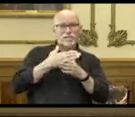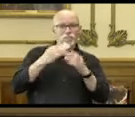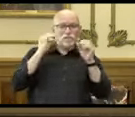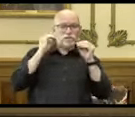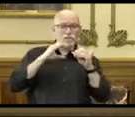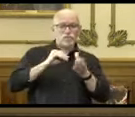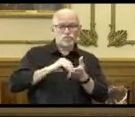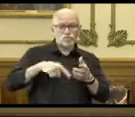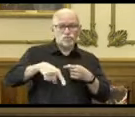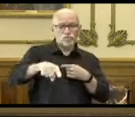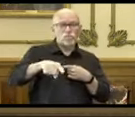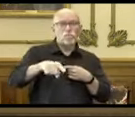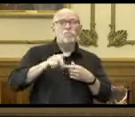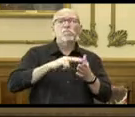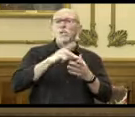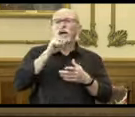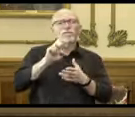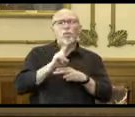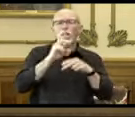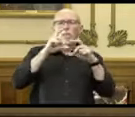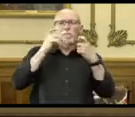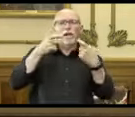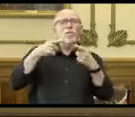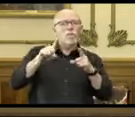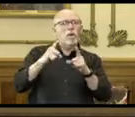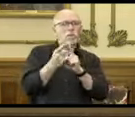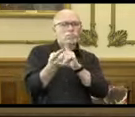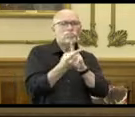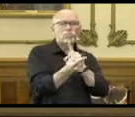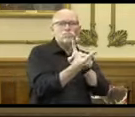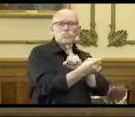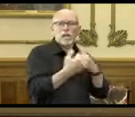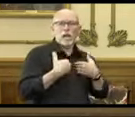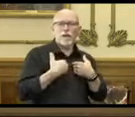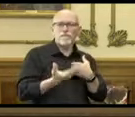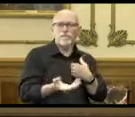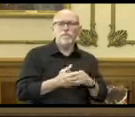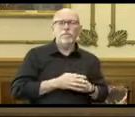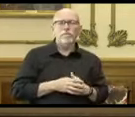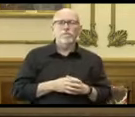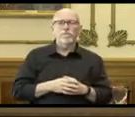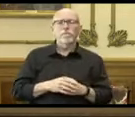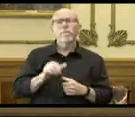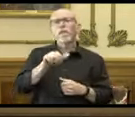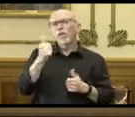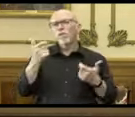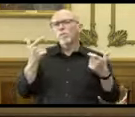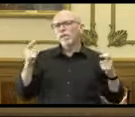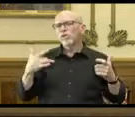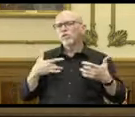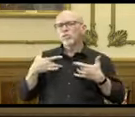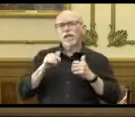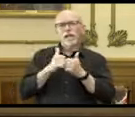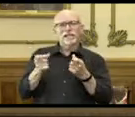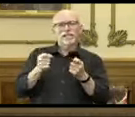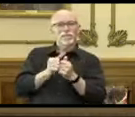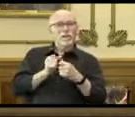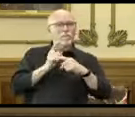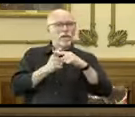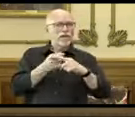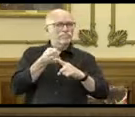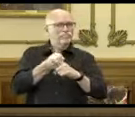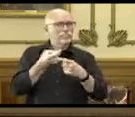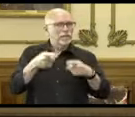and students are not required to wear a mask while social distancing is observed. Another big concern is how to deal with positive cases